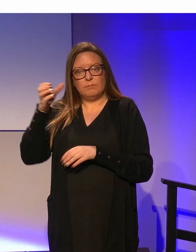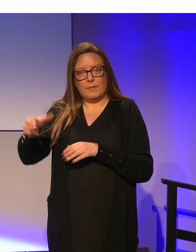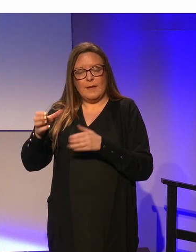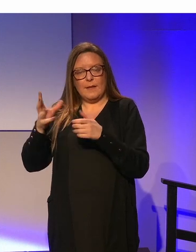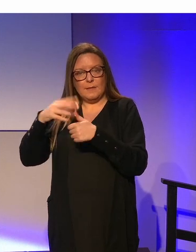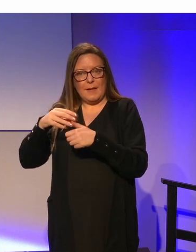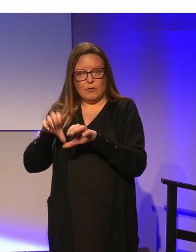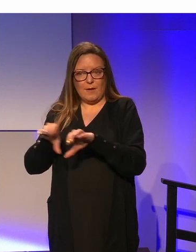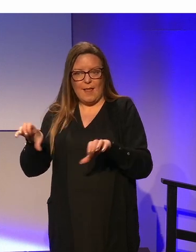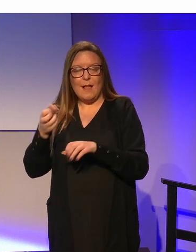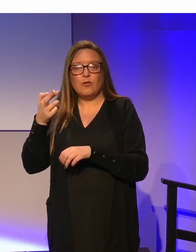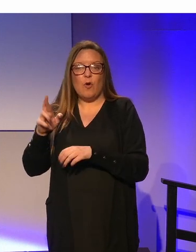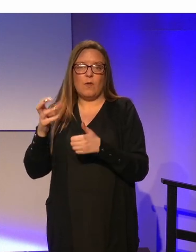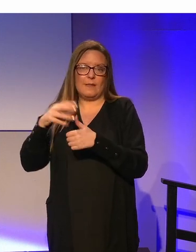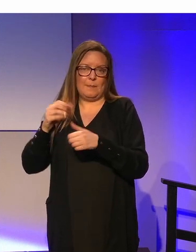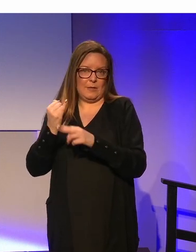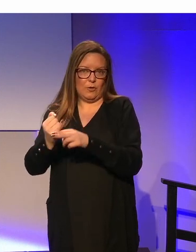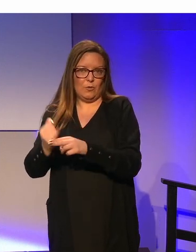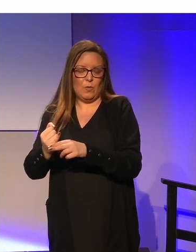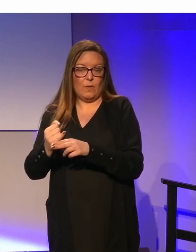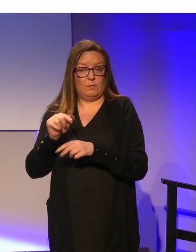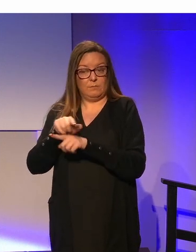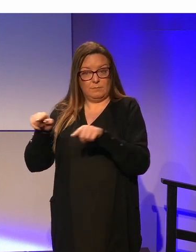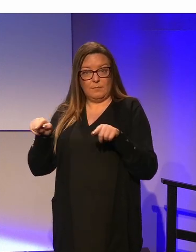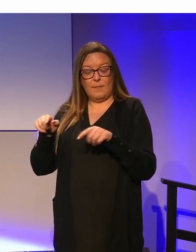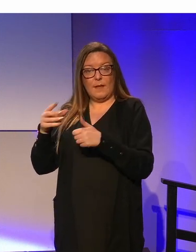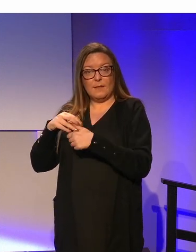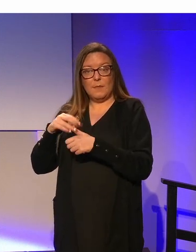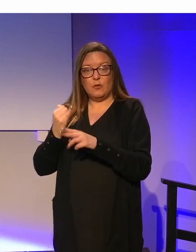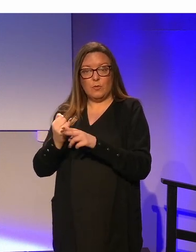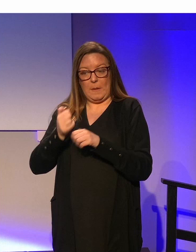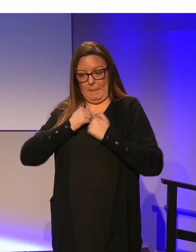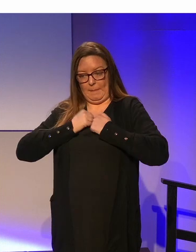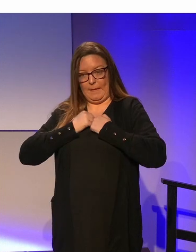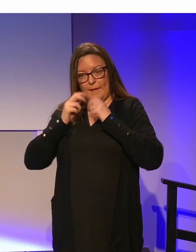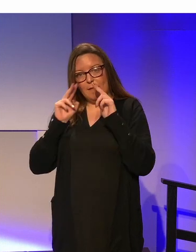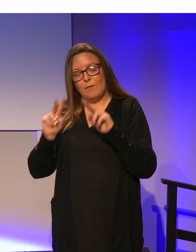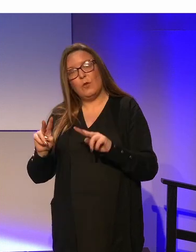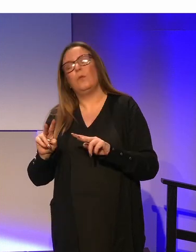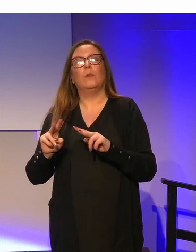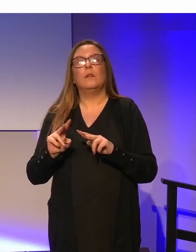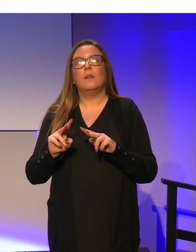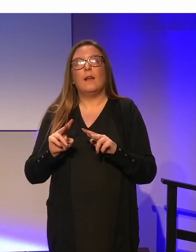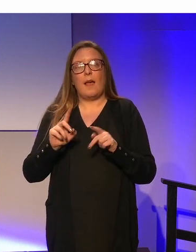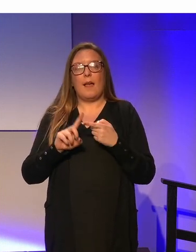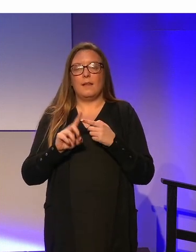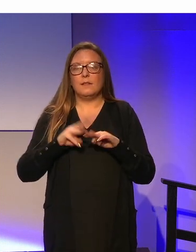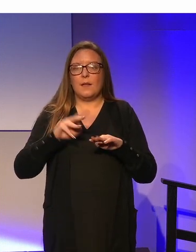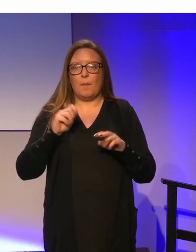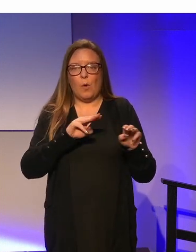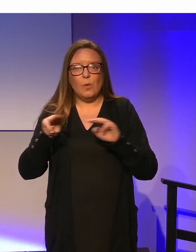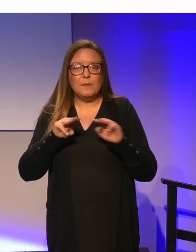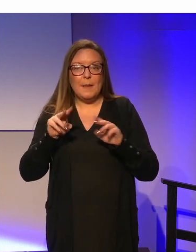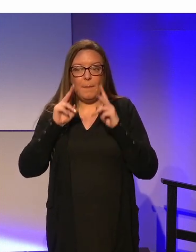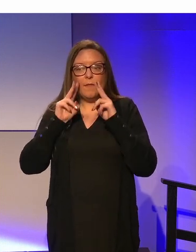class or a special school. And special schools, in my view, and in most people's views,